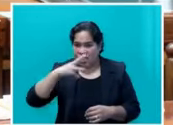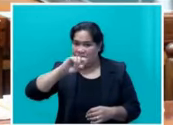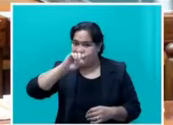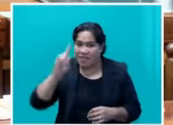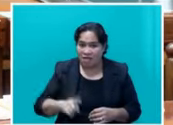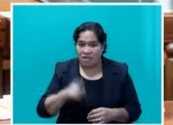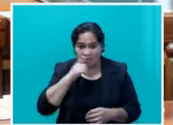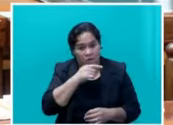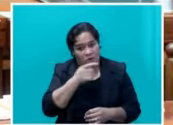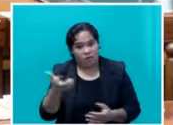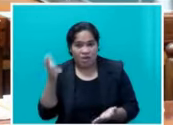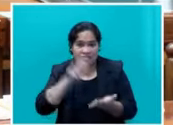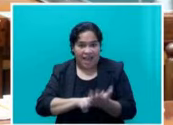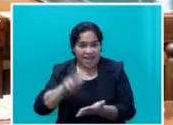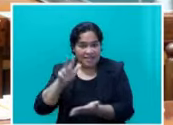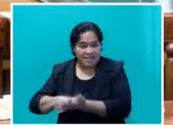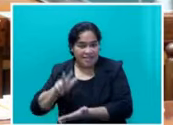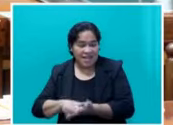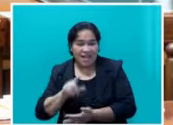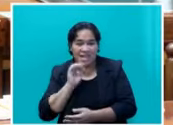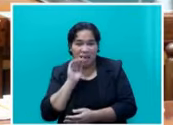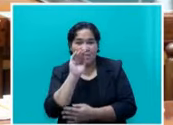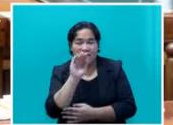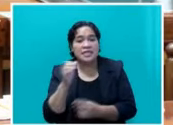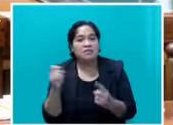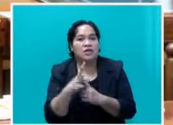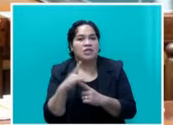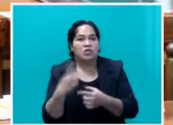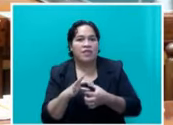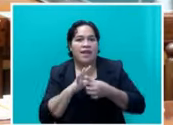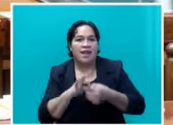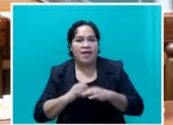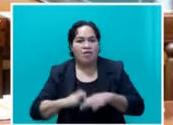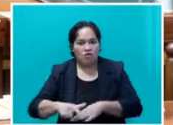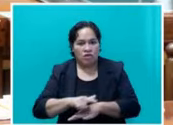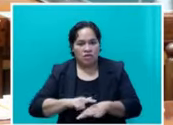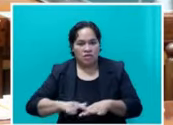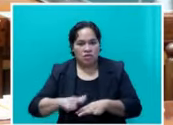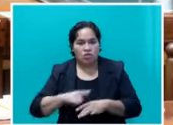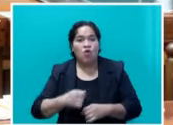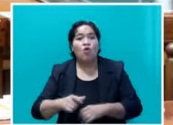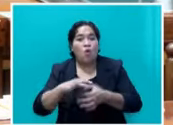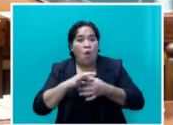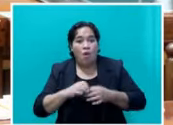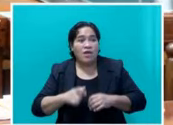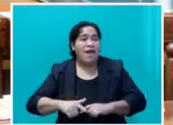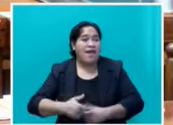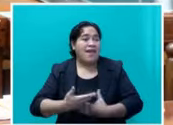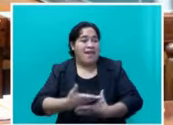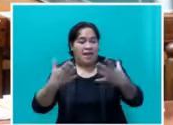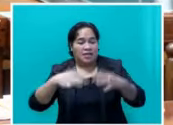you have signed your petition, especially the landowners who own these large tracts of land that make